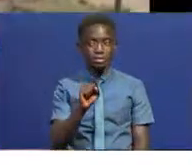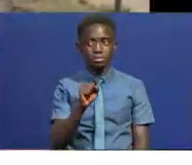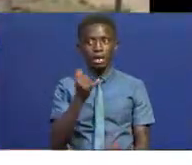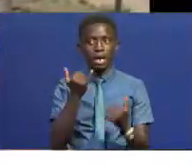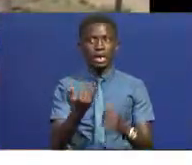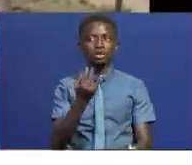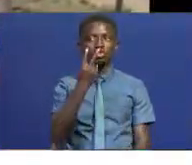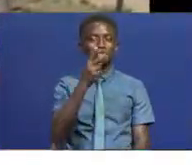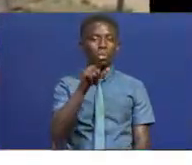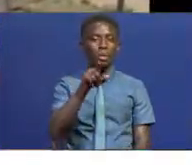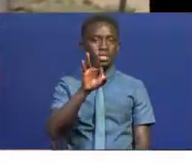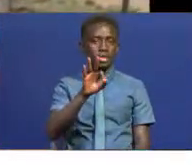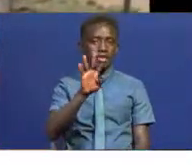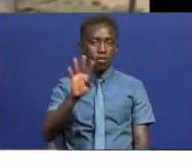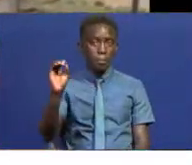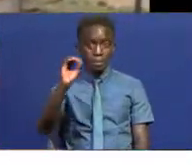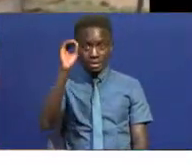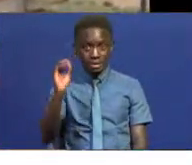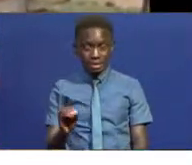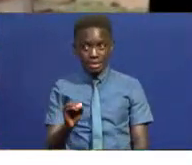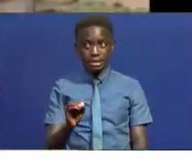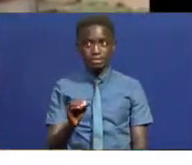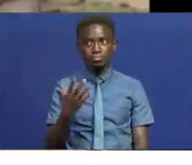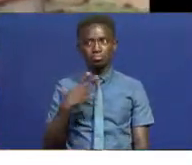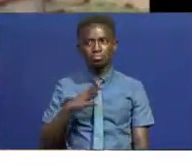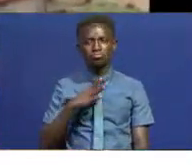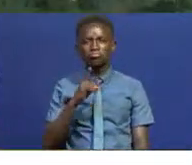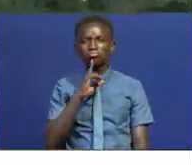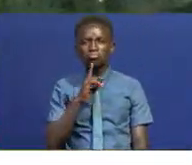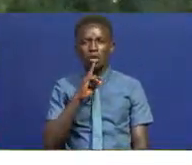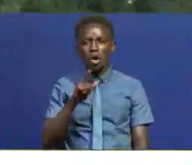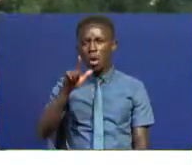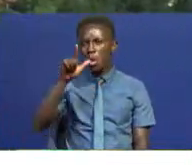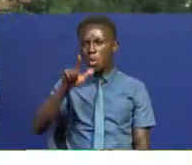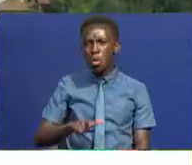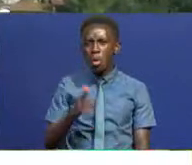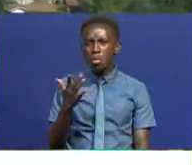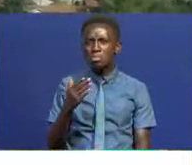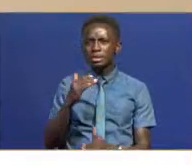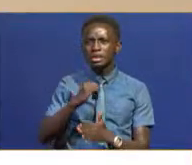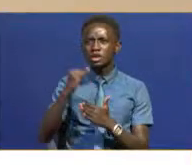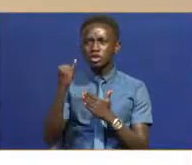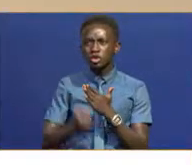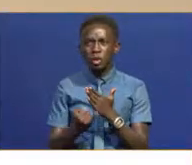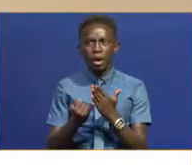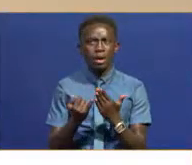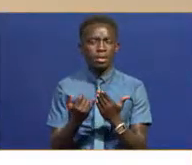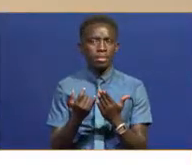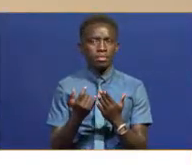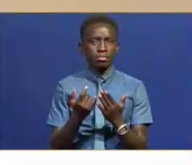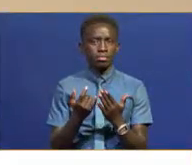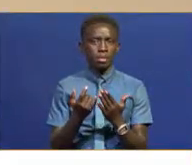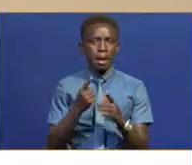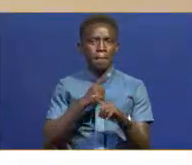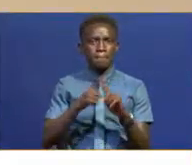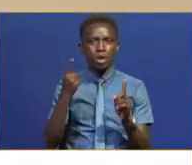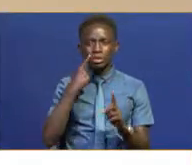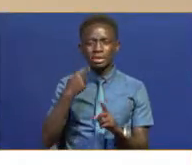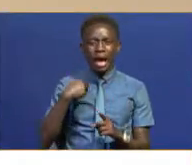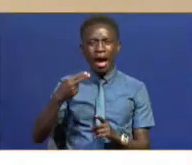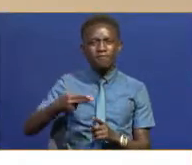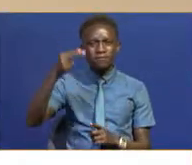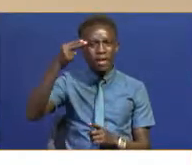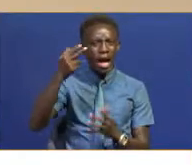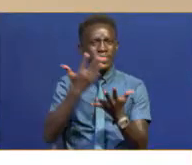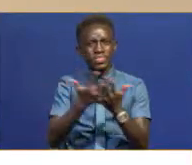2.43% in Kenya. Among factors blamed for the low insurance penetration is the high cost of premiums. So the question is, do you really want